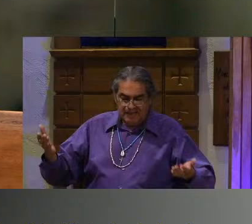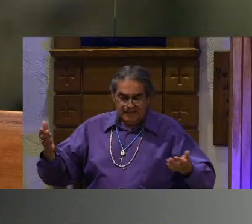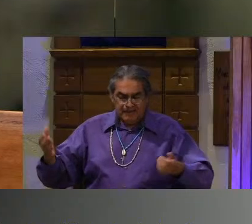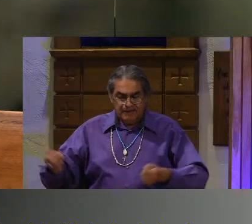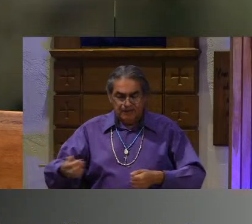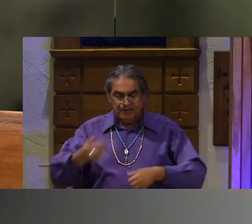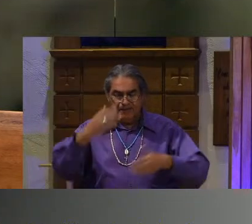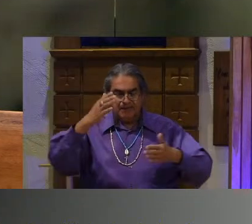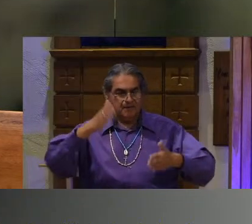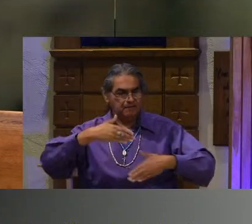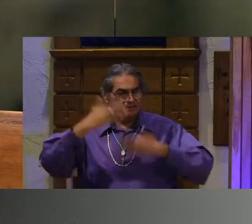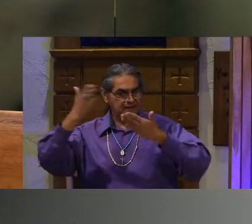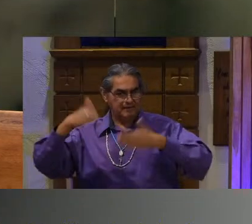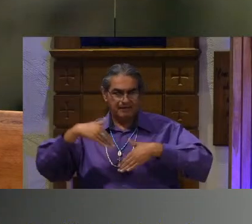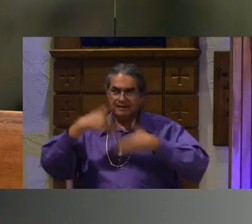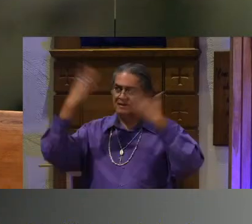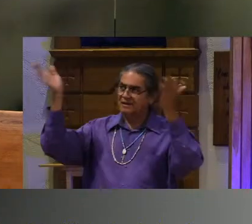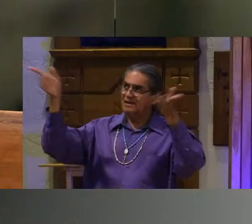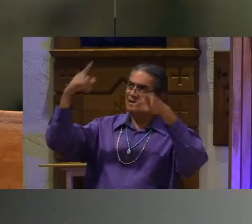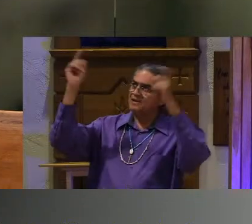Israel. Rejoice,